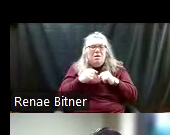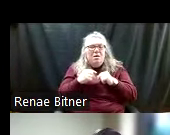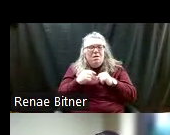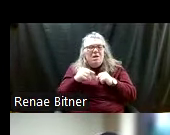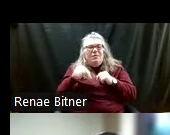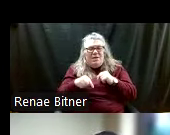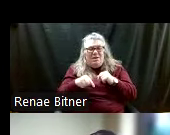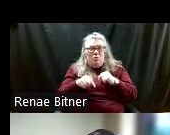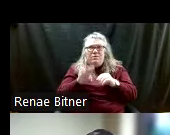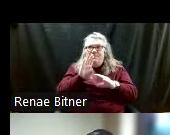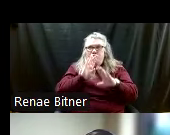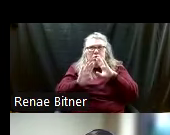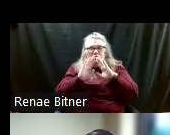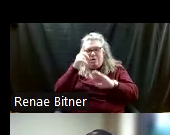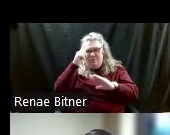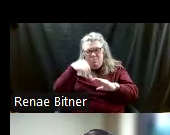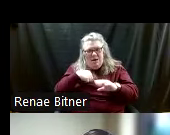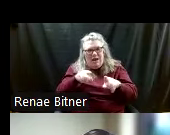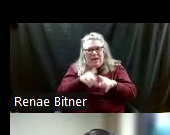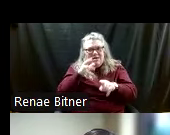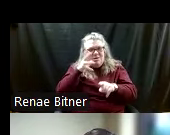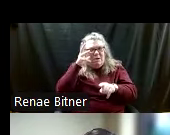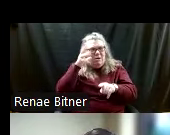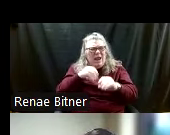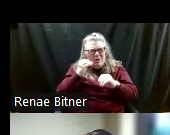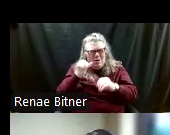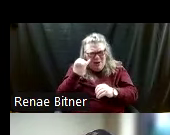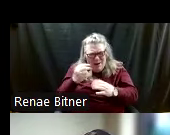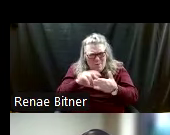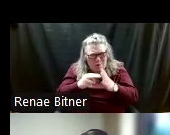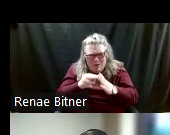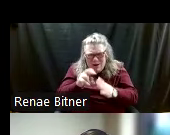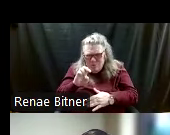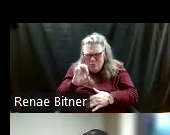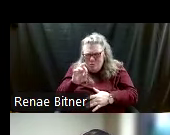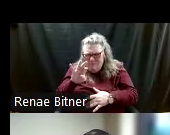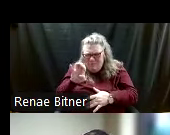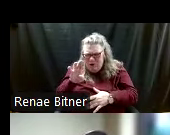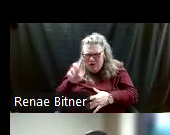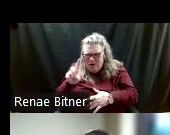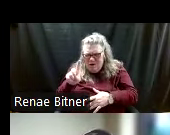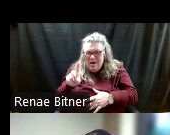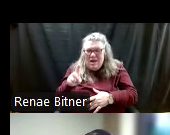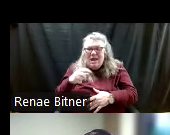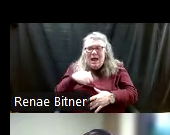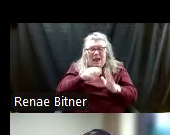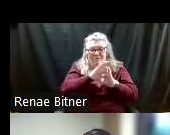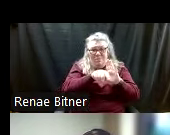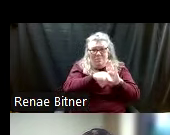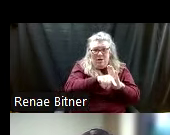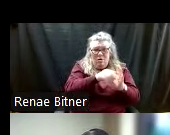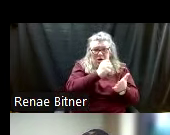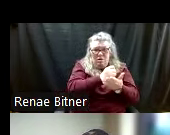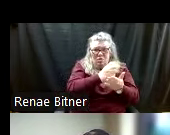This was super frustrating to me as a parent. I had no idea what referred meant. Um, I have a background in social work, so I